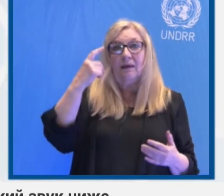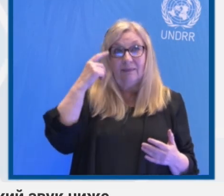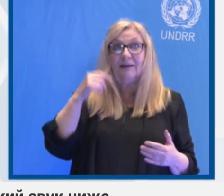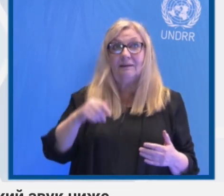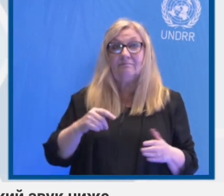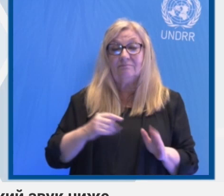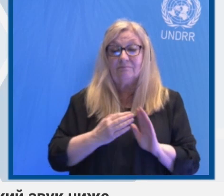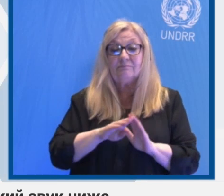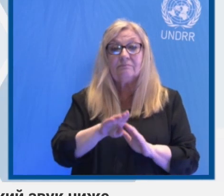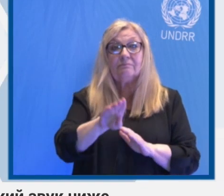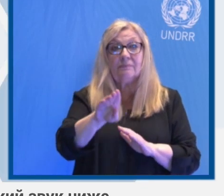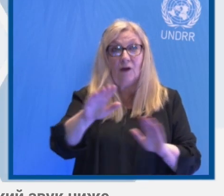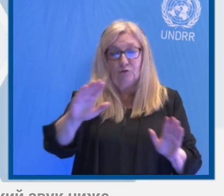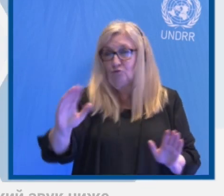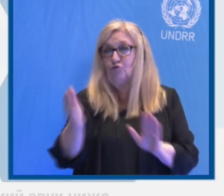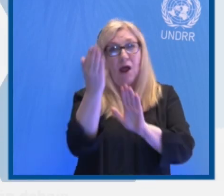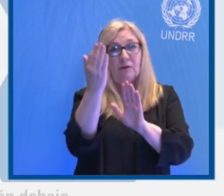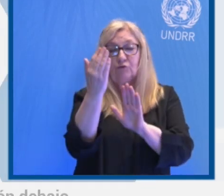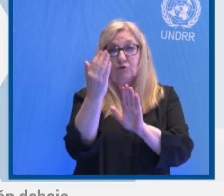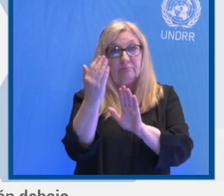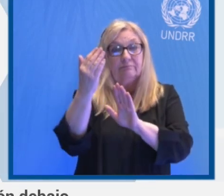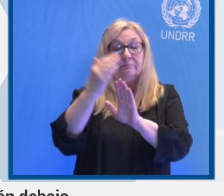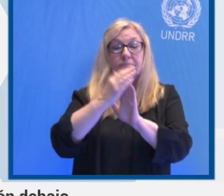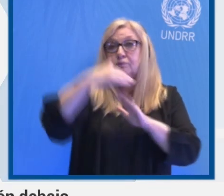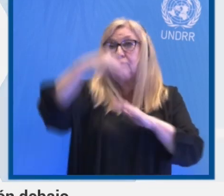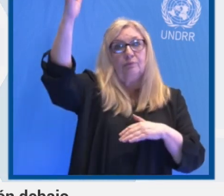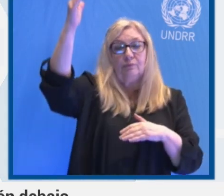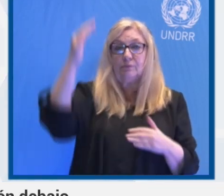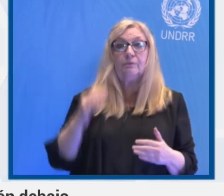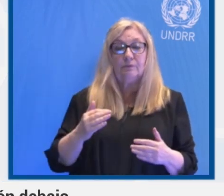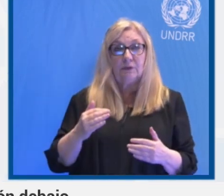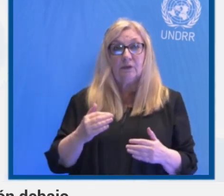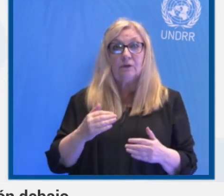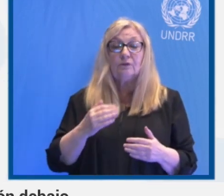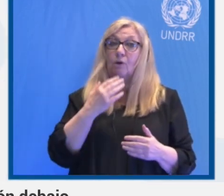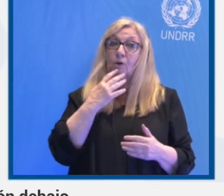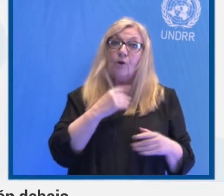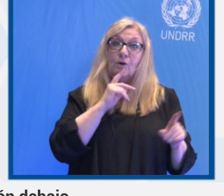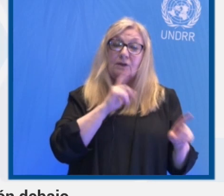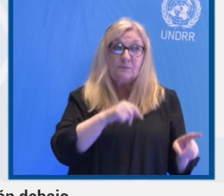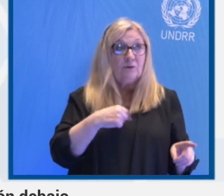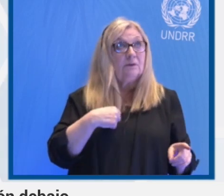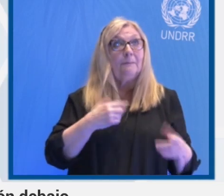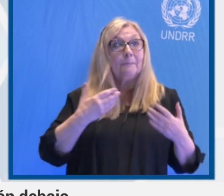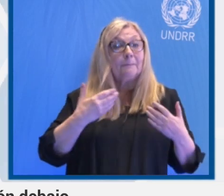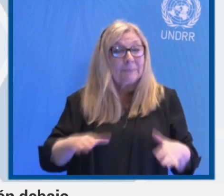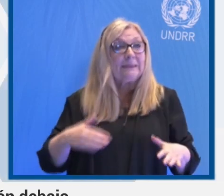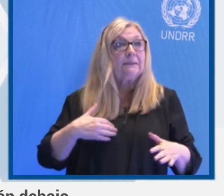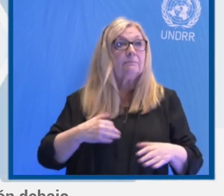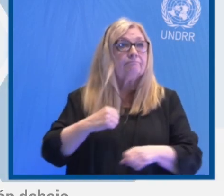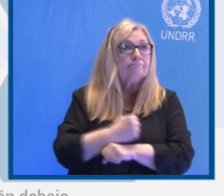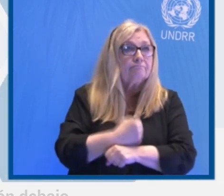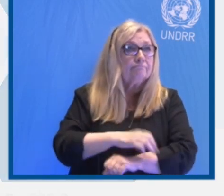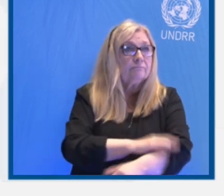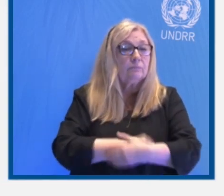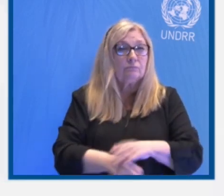increase. So that's a very long way of saying, the response to question one is no, we haven't done enough. We have a lot of work to do. The